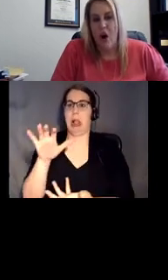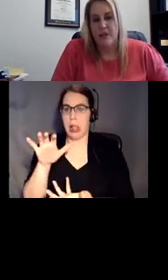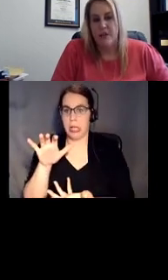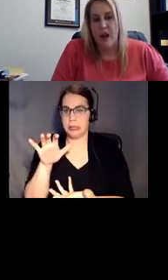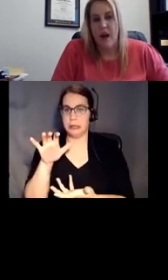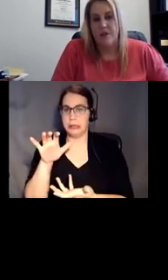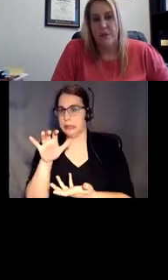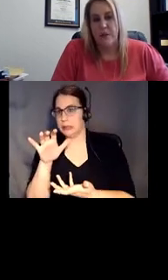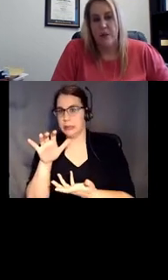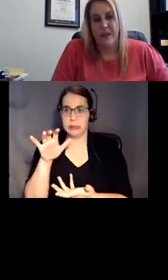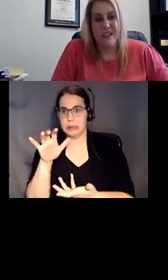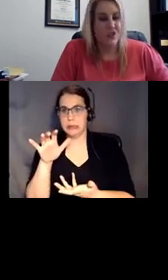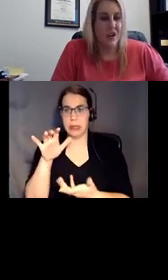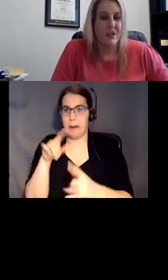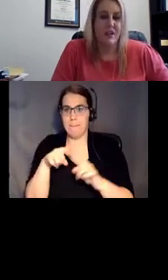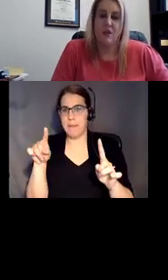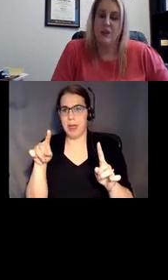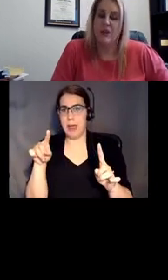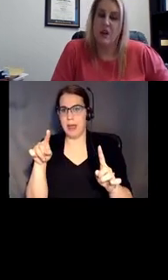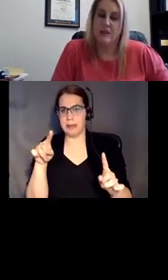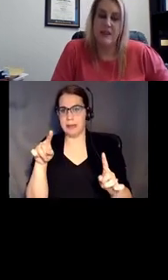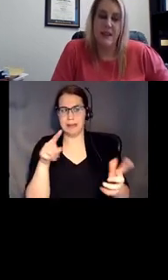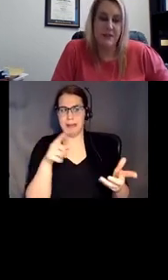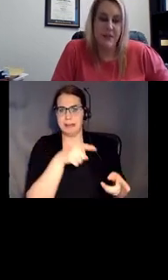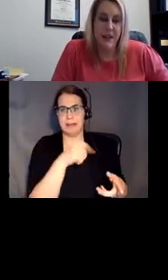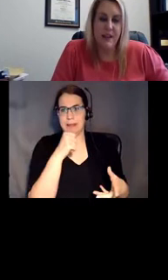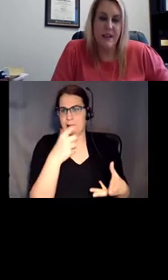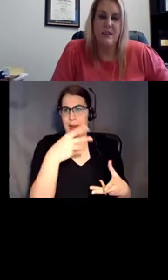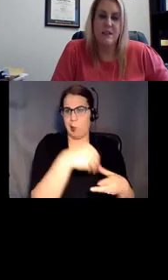additional costs of supplemental needs trusts, including